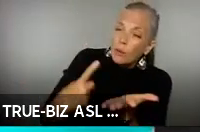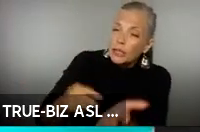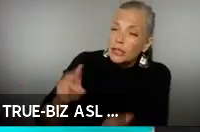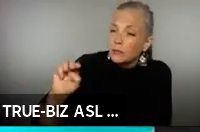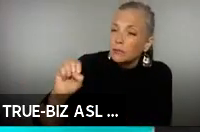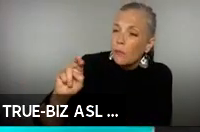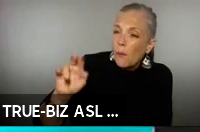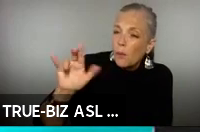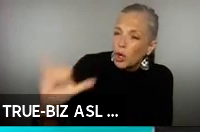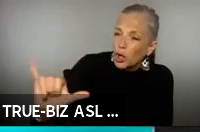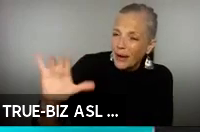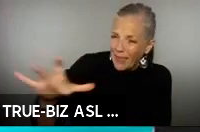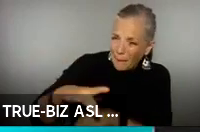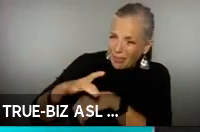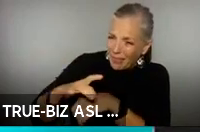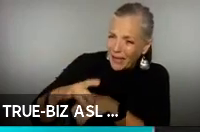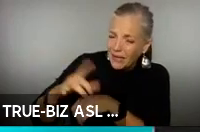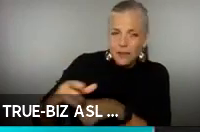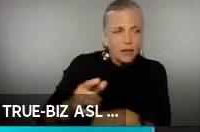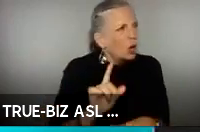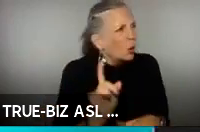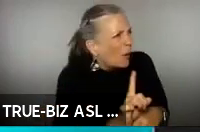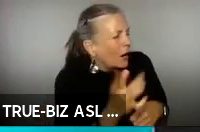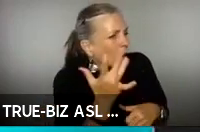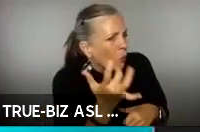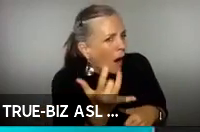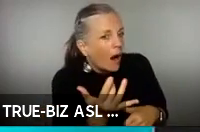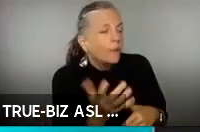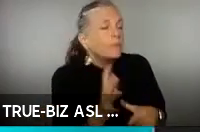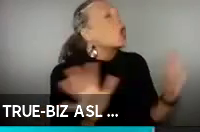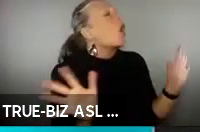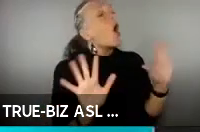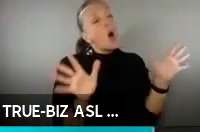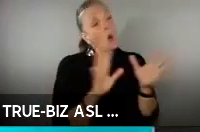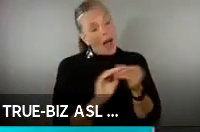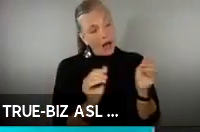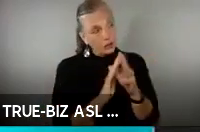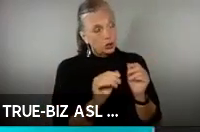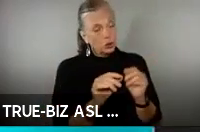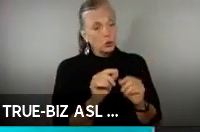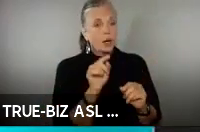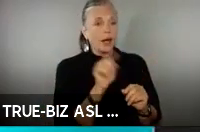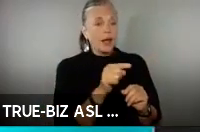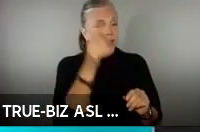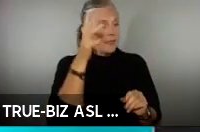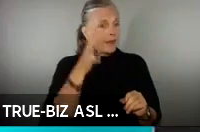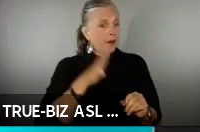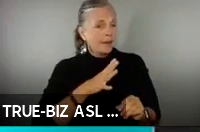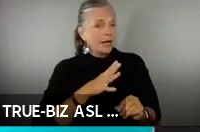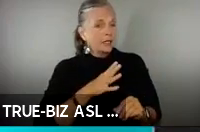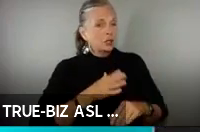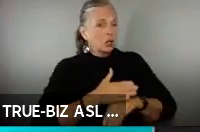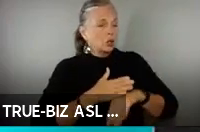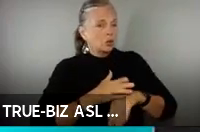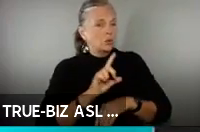about. To where and why? Oh, as the story goes, his wooden leg had a knot in